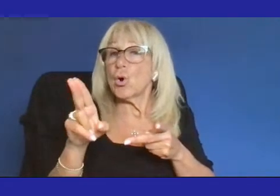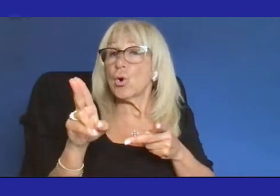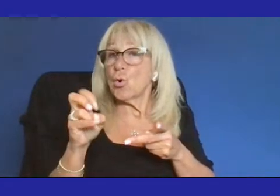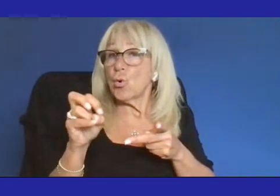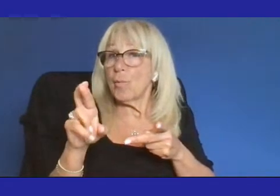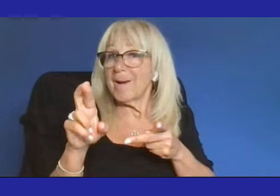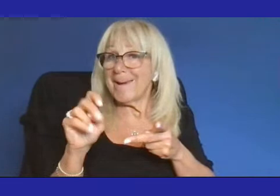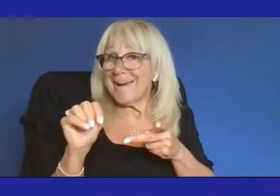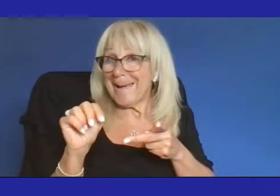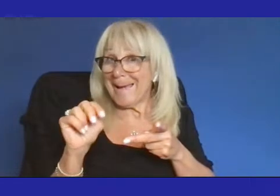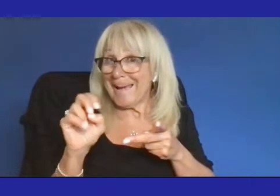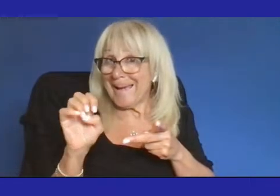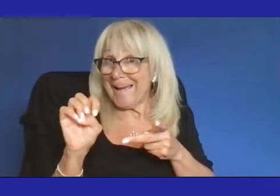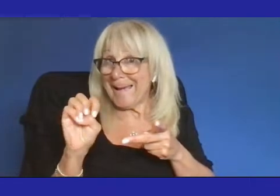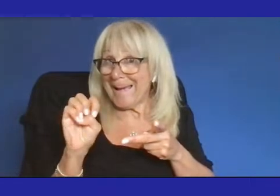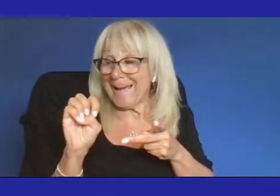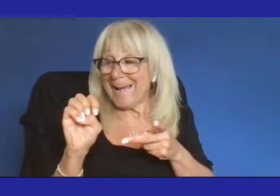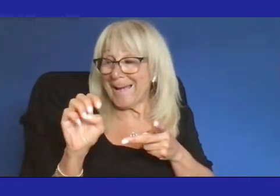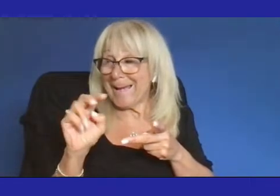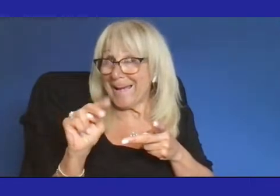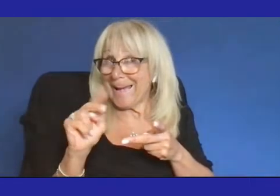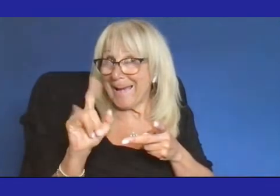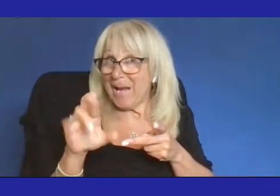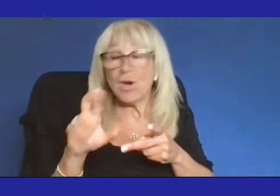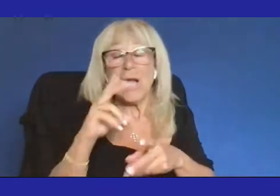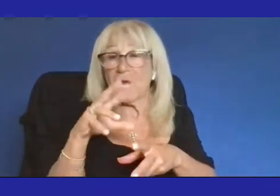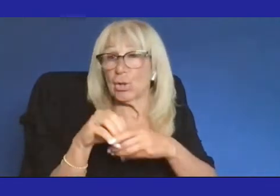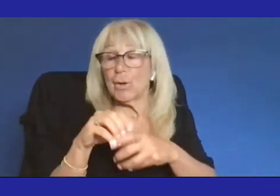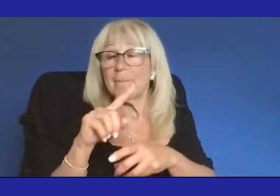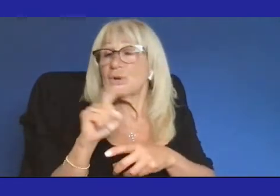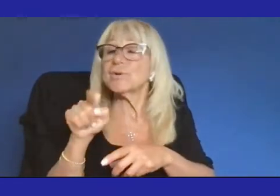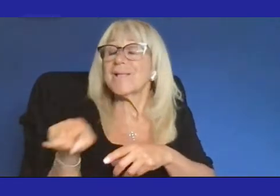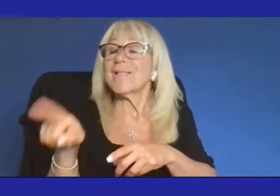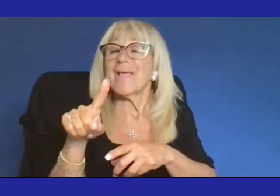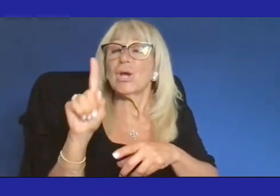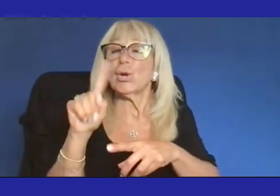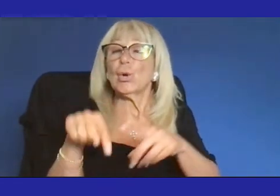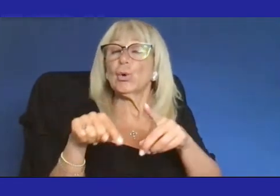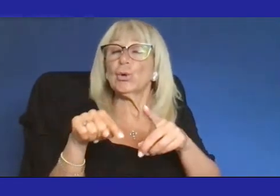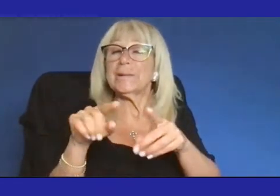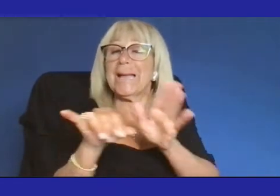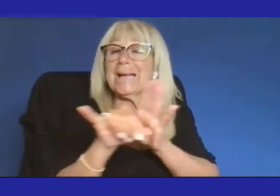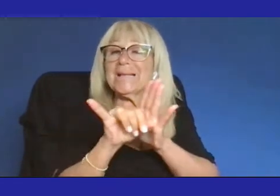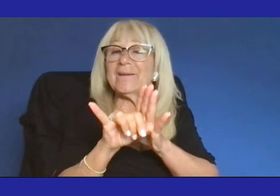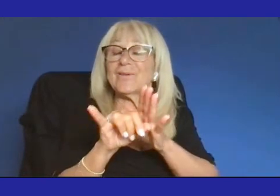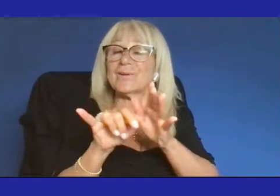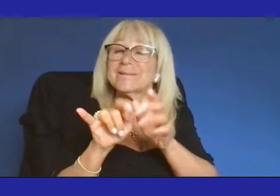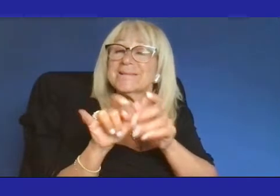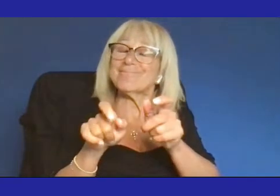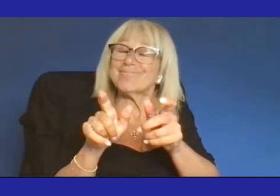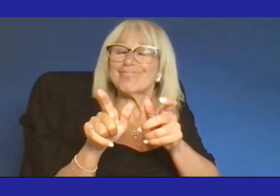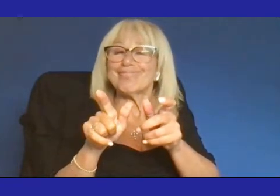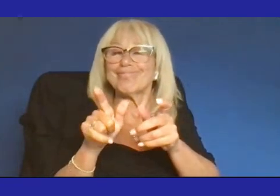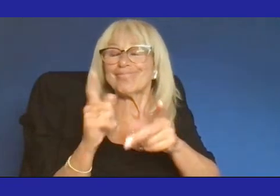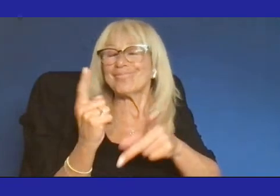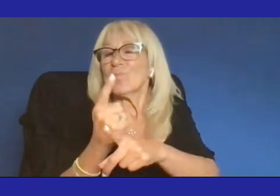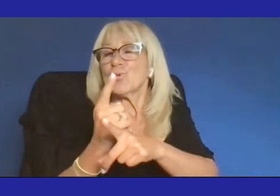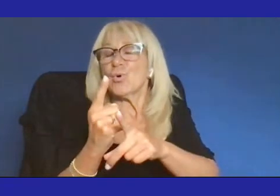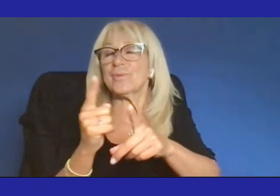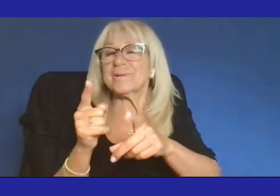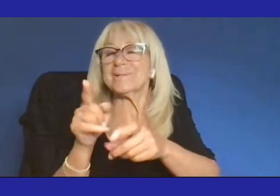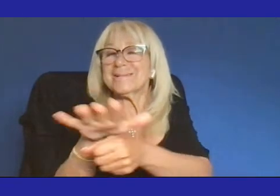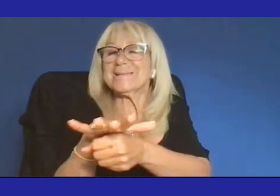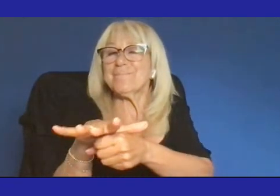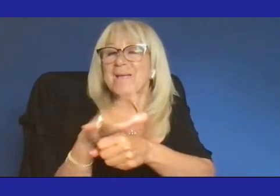being is that the facility could not identify suitable space for mobile vascular physicians